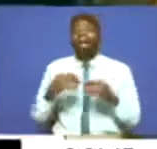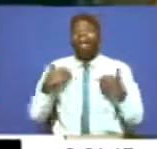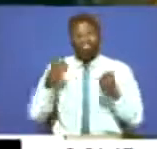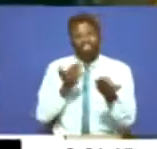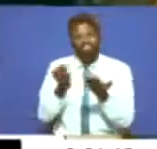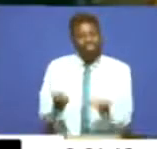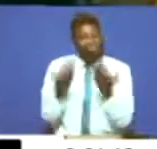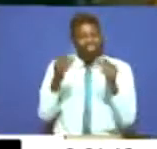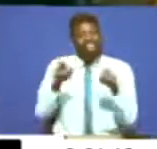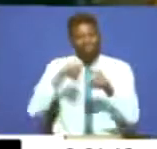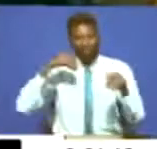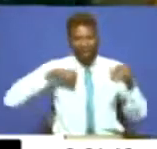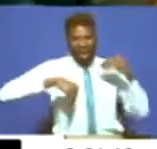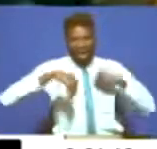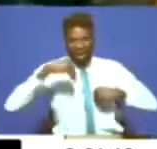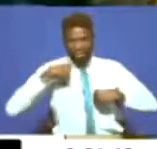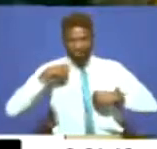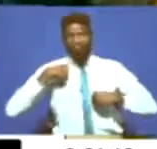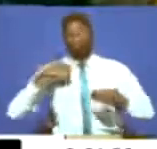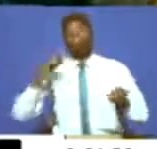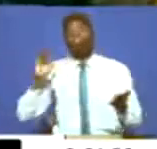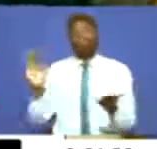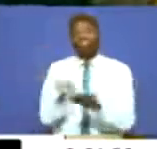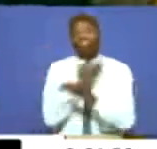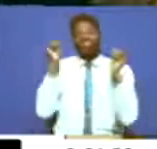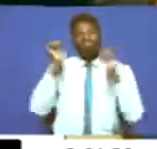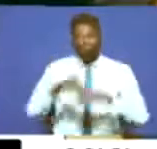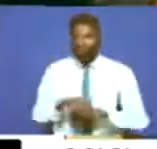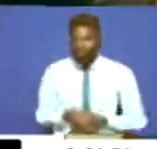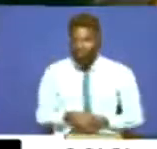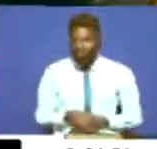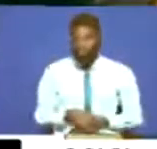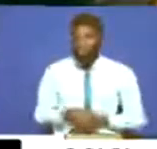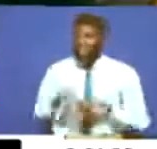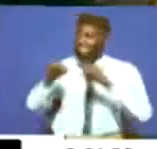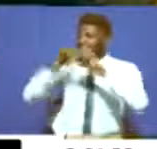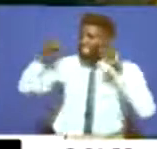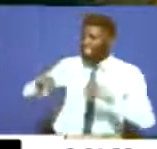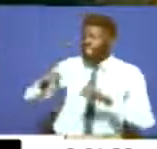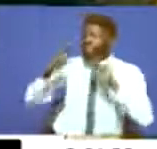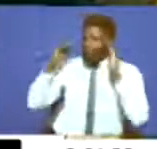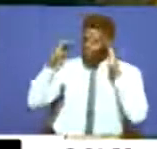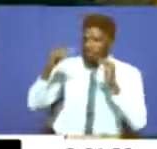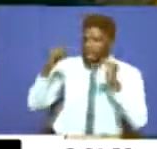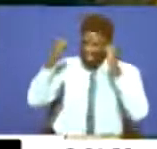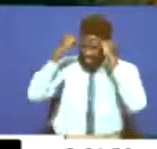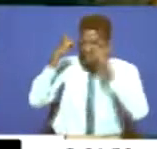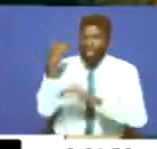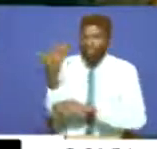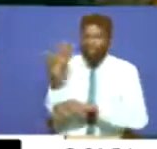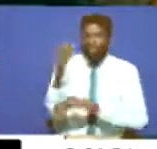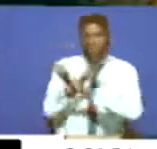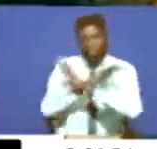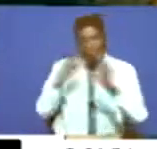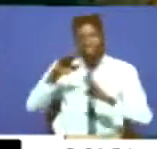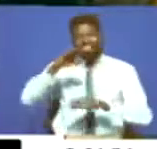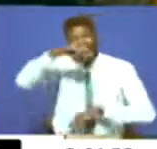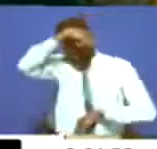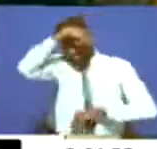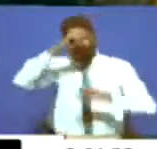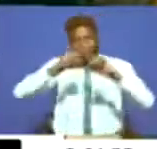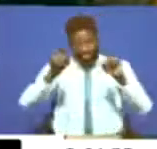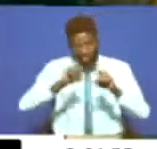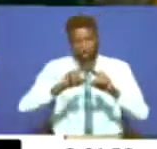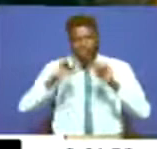We must move from a system that glorifies academic qualifications, like degrees, to a system